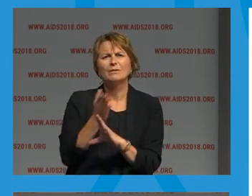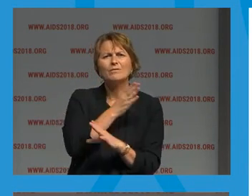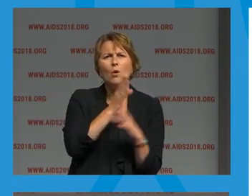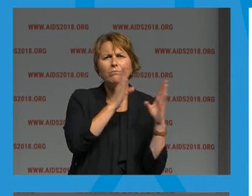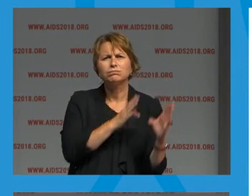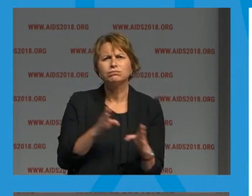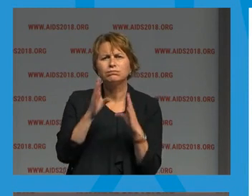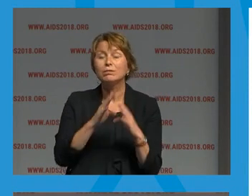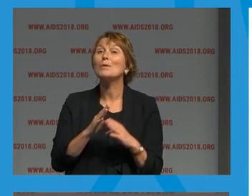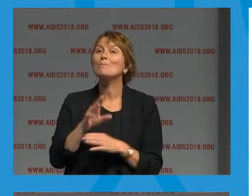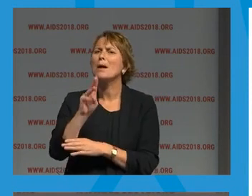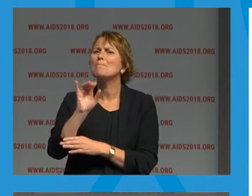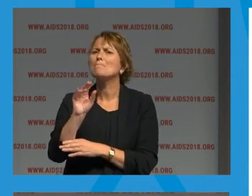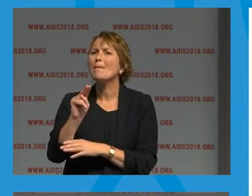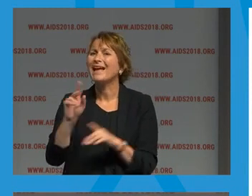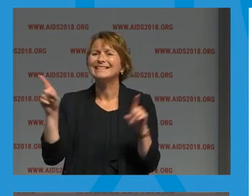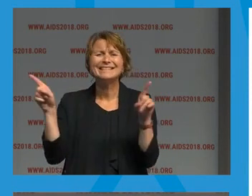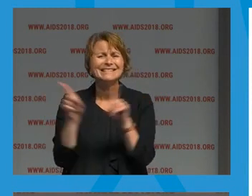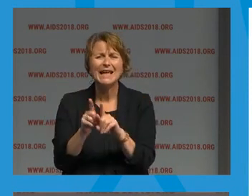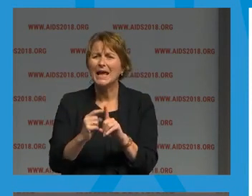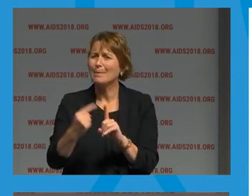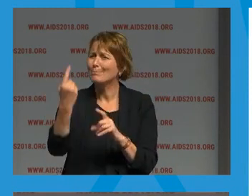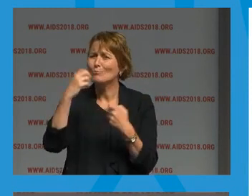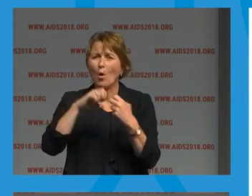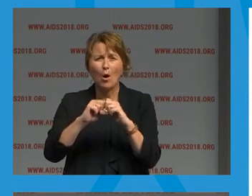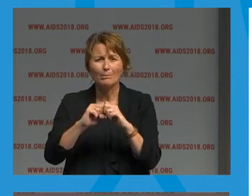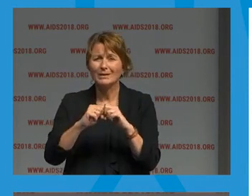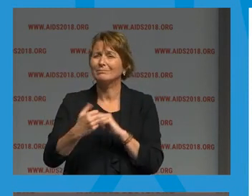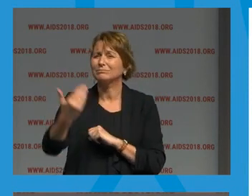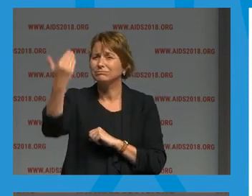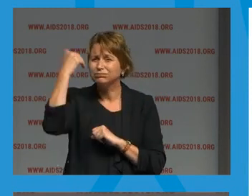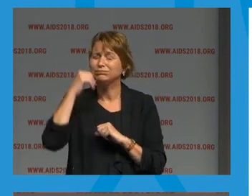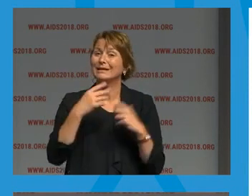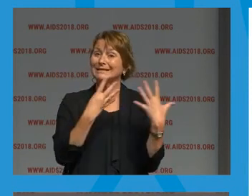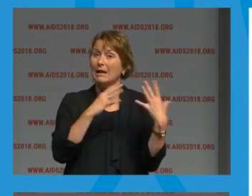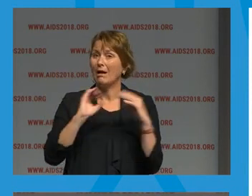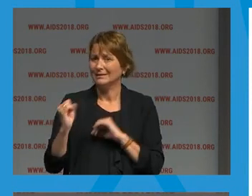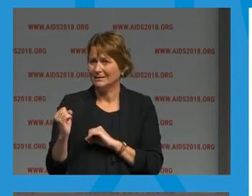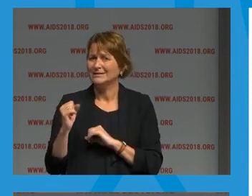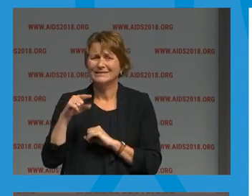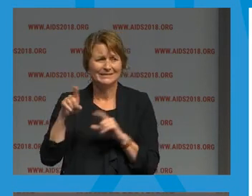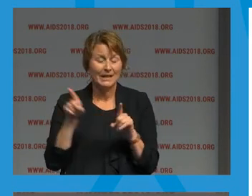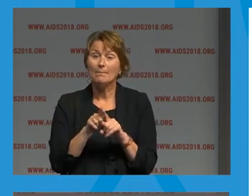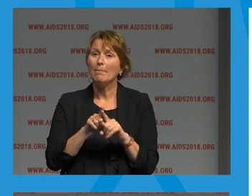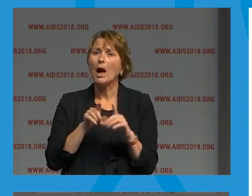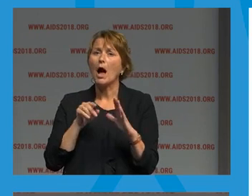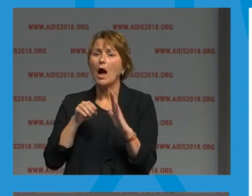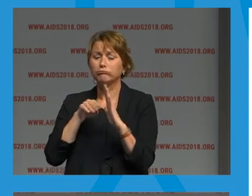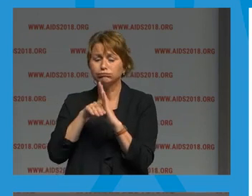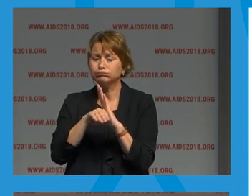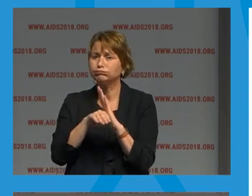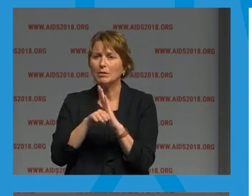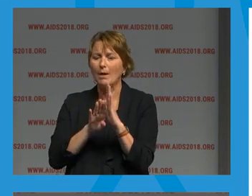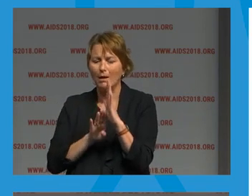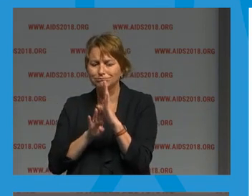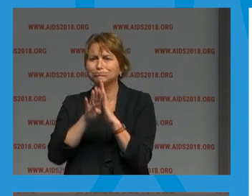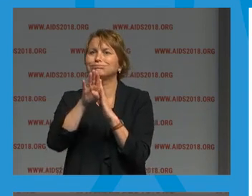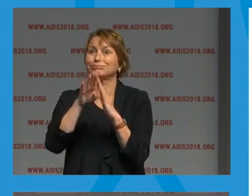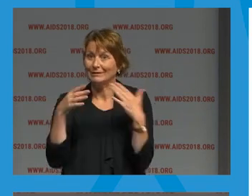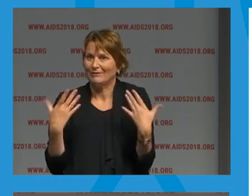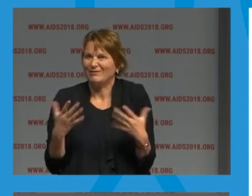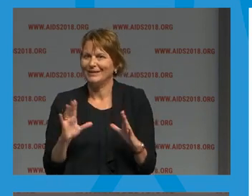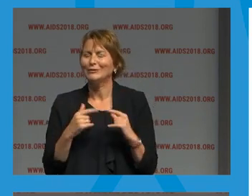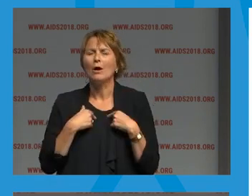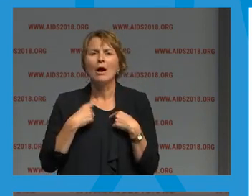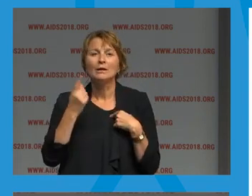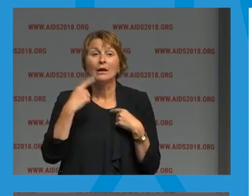Jonathan Mann faced this in the 90s, and we made amazing progress since then. So it's not a matter of being overwhelmed by the